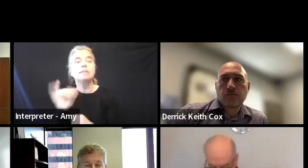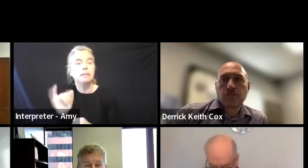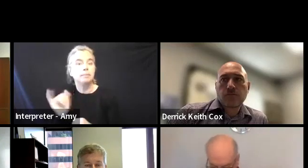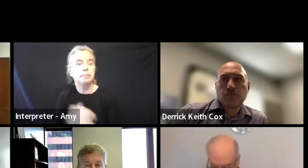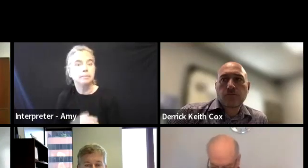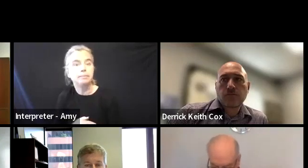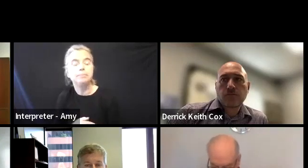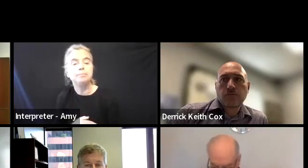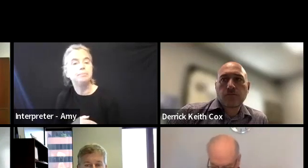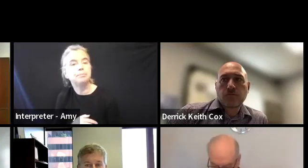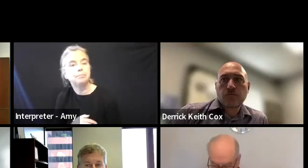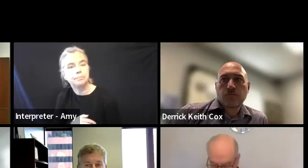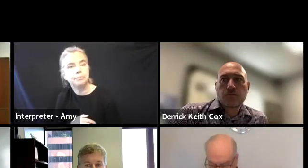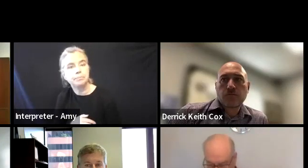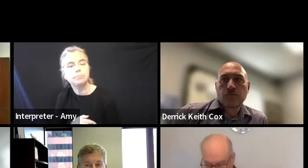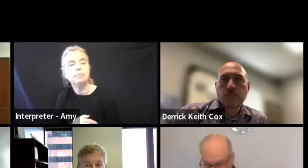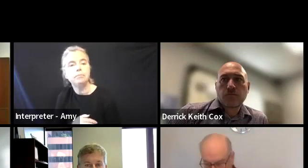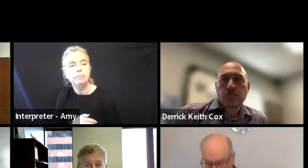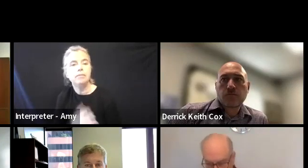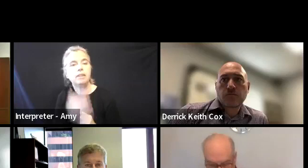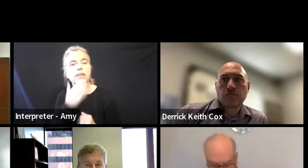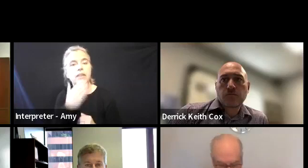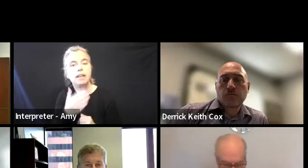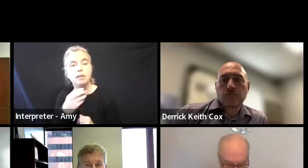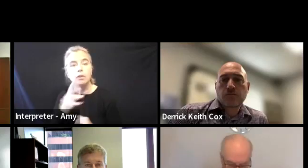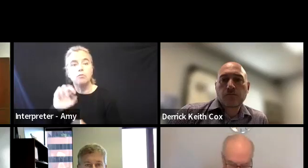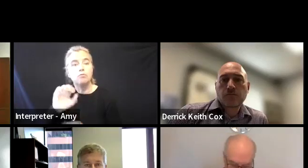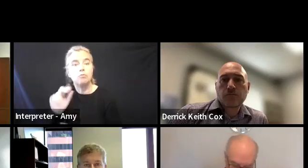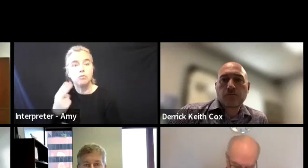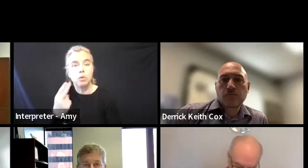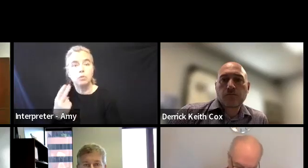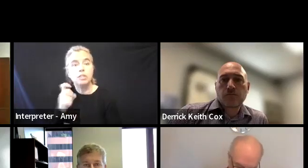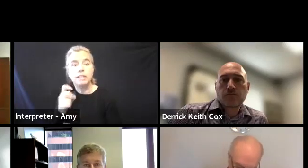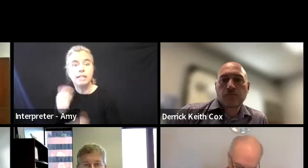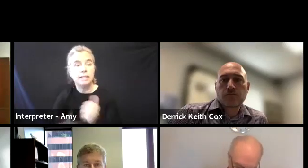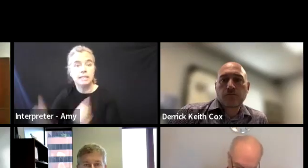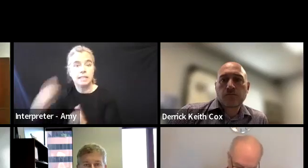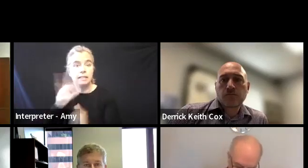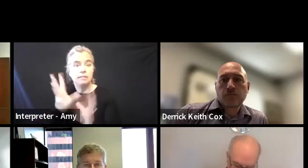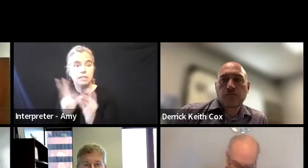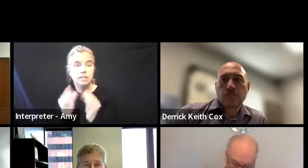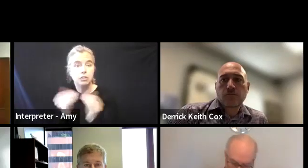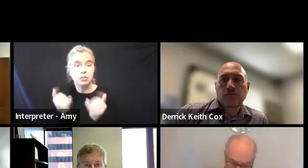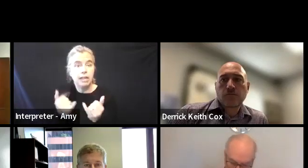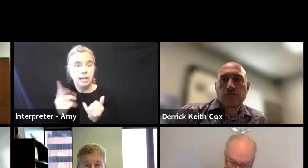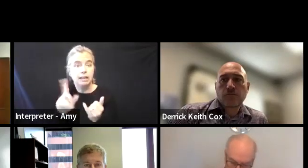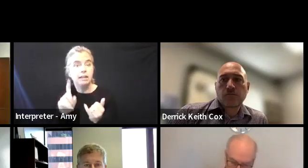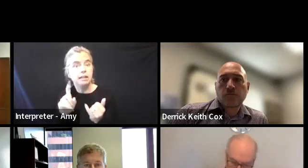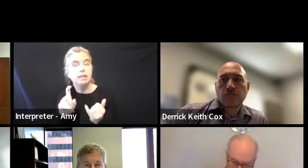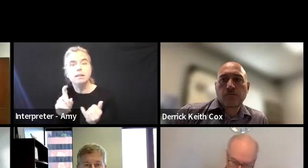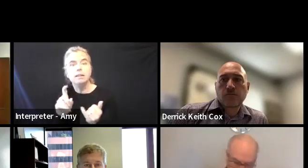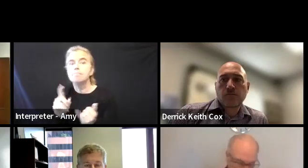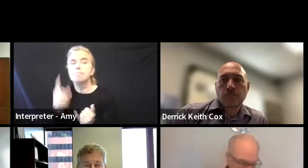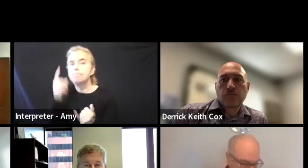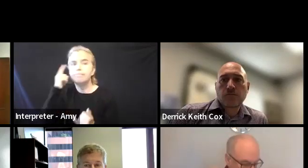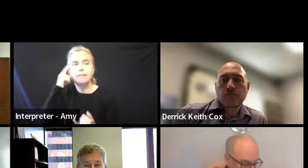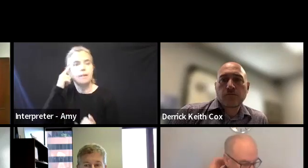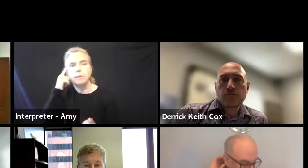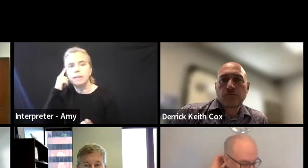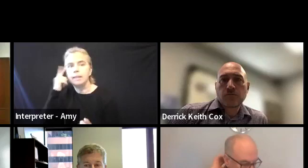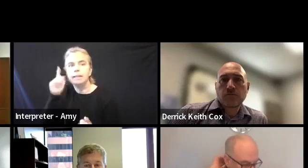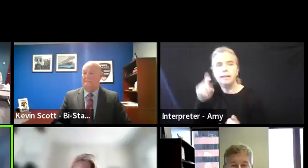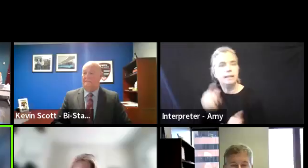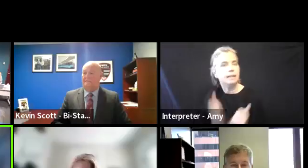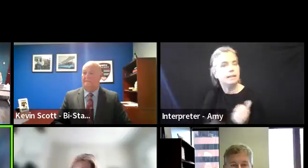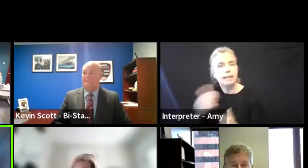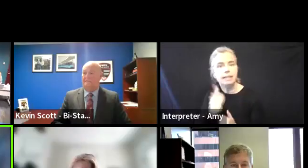Very good. Thank you. Mr. Roach, is there any need for an executive session? I do not believe so. Very good.